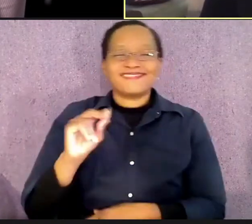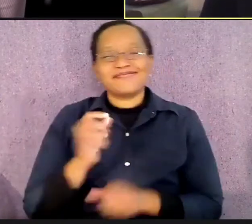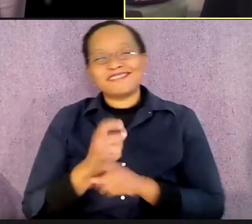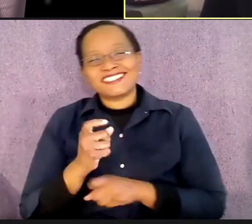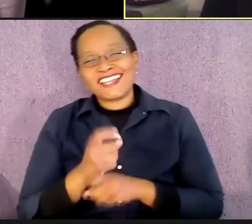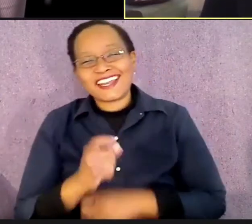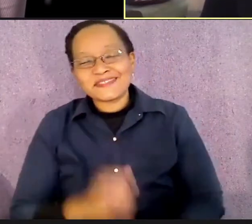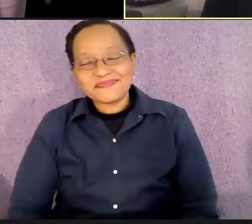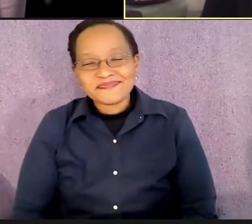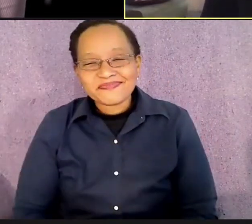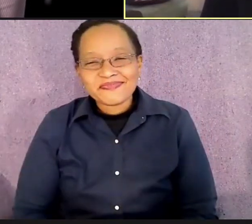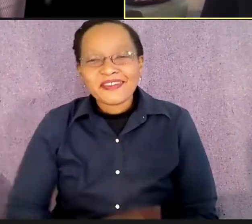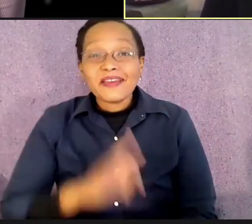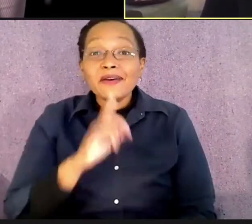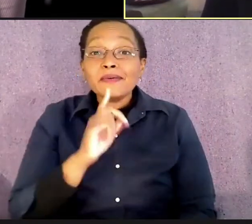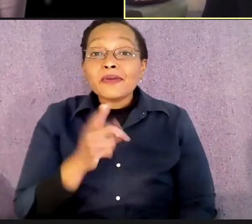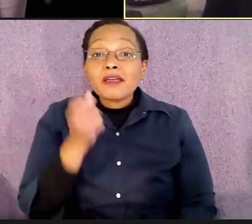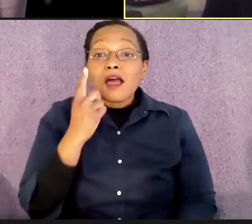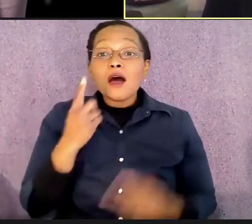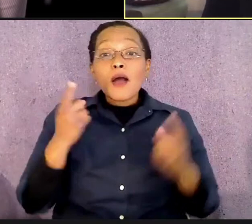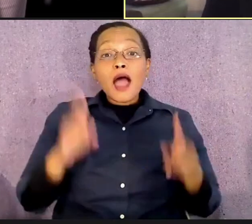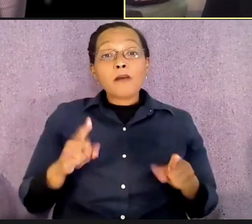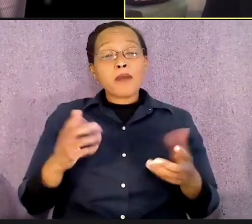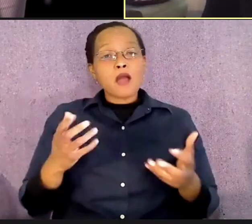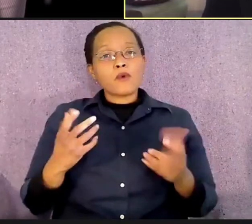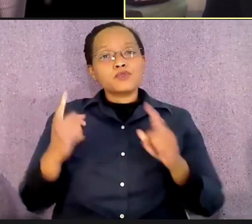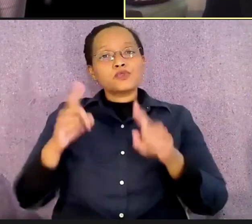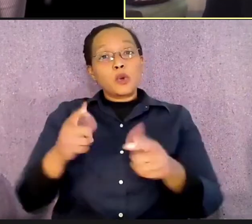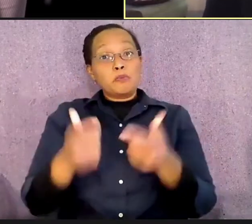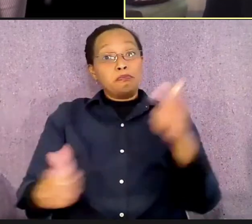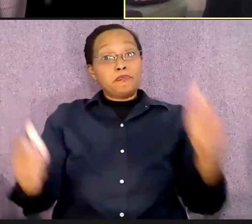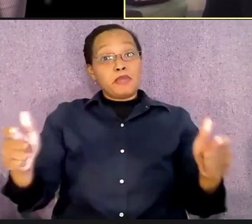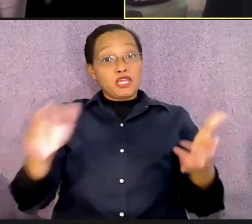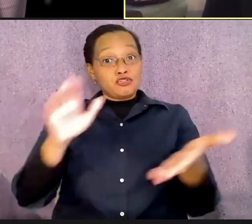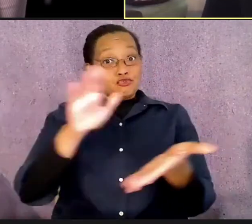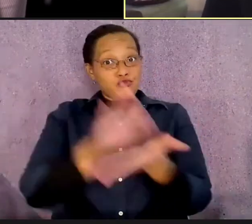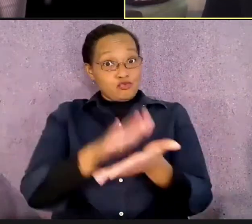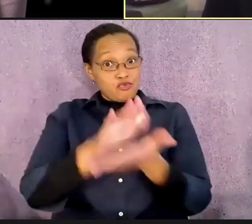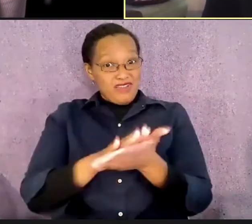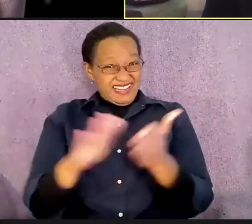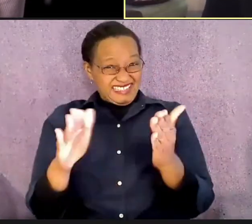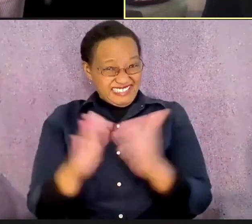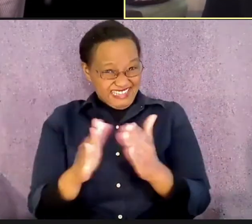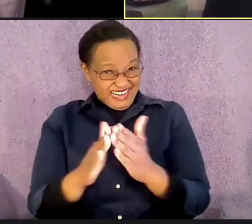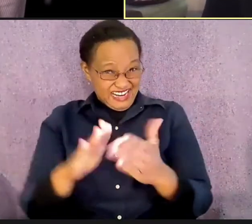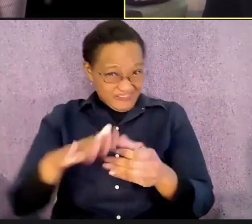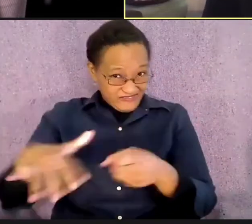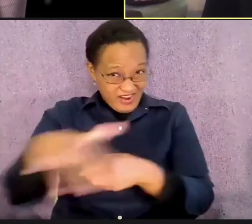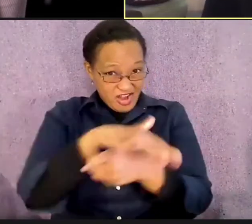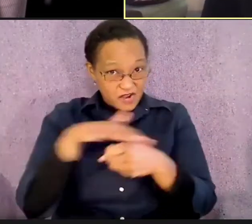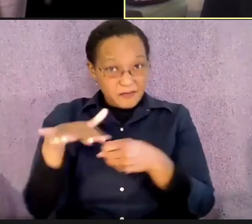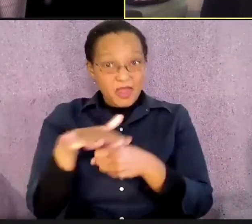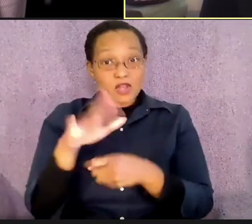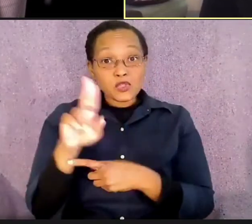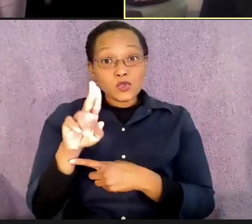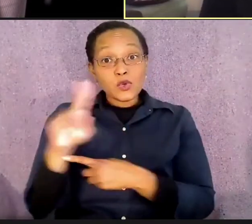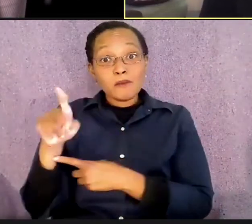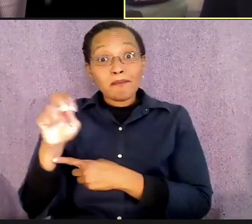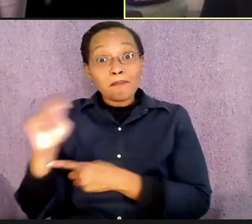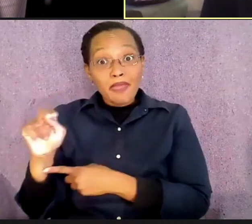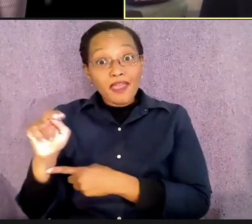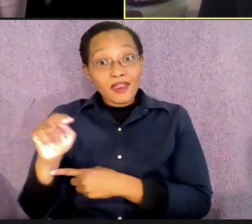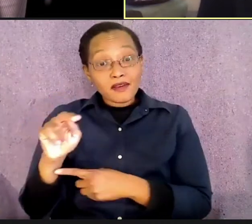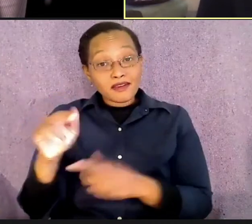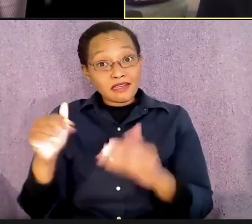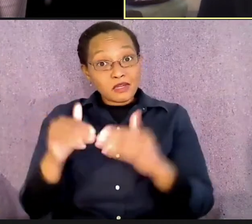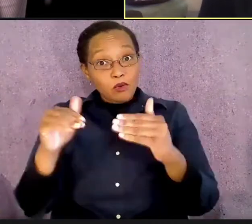I wanted to go to a big school in an urban environment, and UPenn was that. And it was only after I realized later, wait, this is an Ivy League school. I was like, can